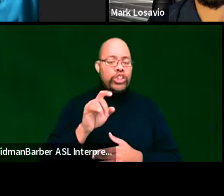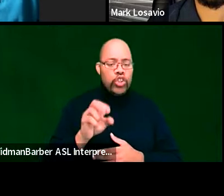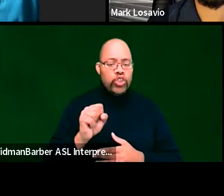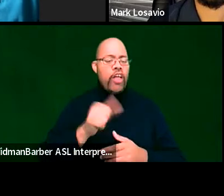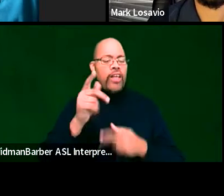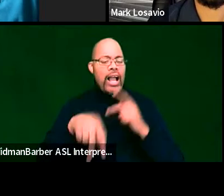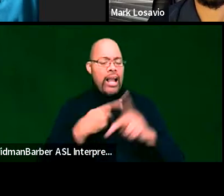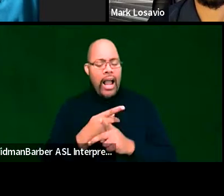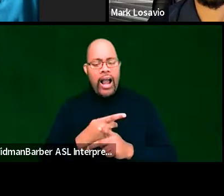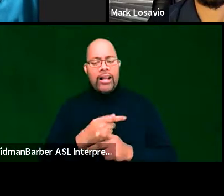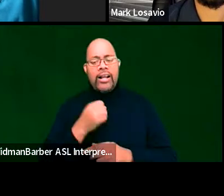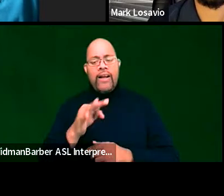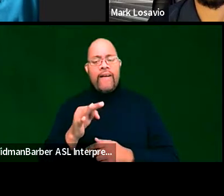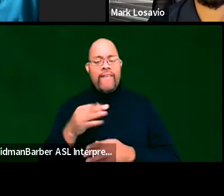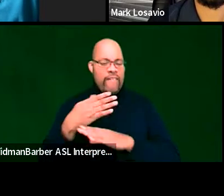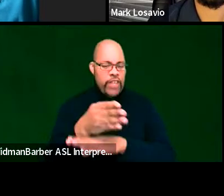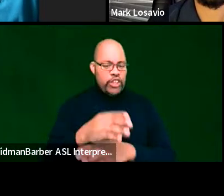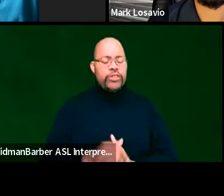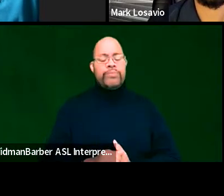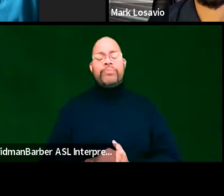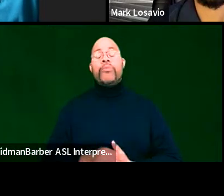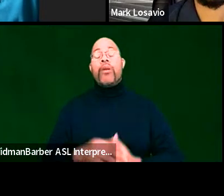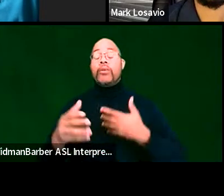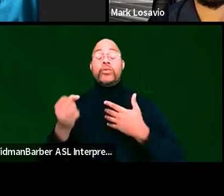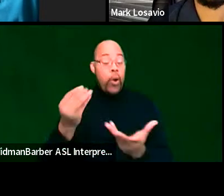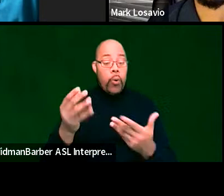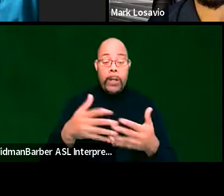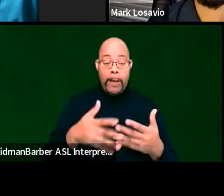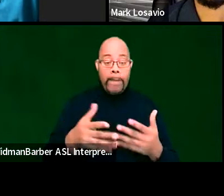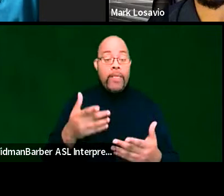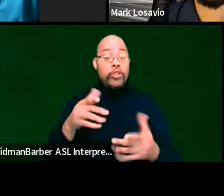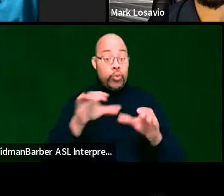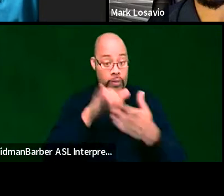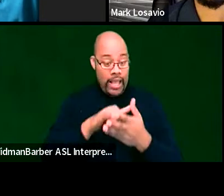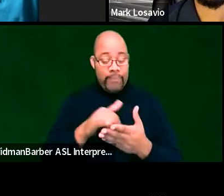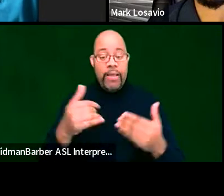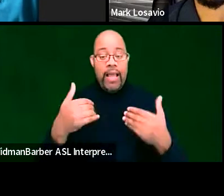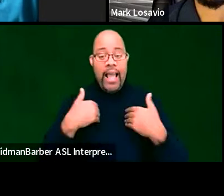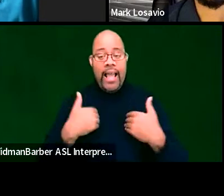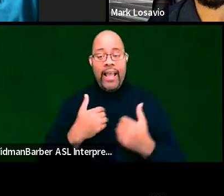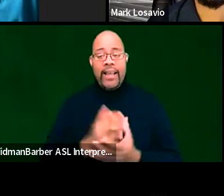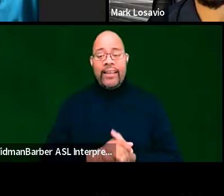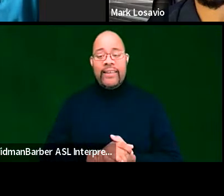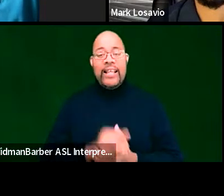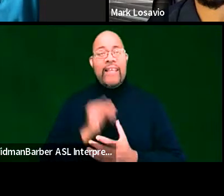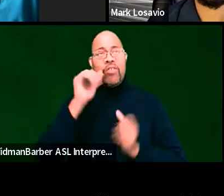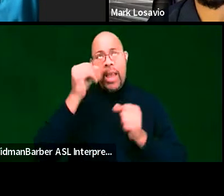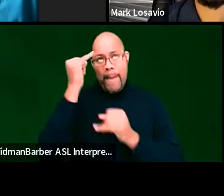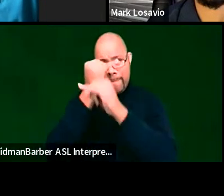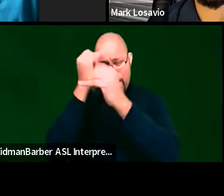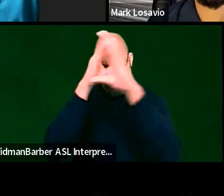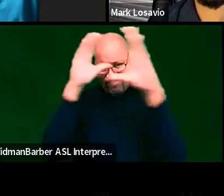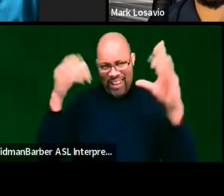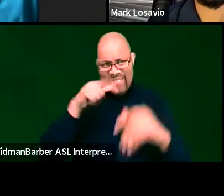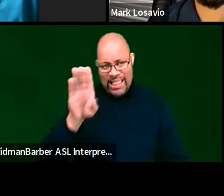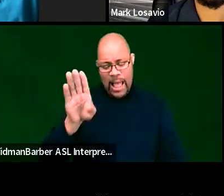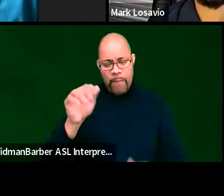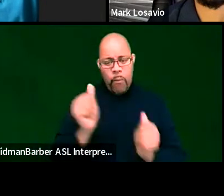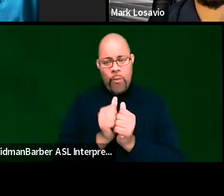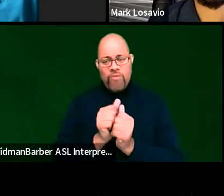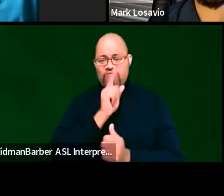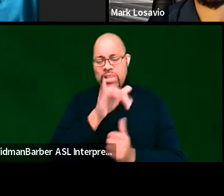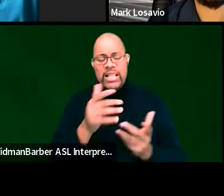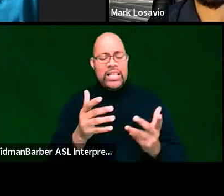types of fish. And so to do this, they were like, if you can imagine, there's a lab with like these